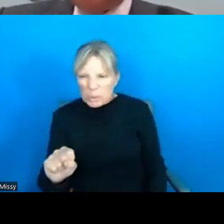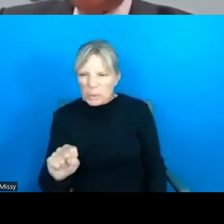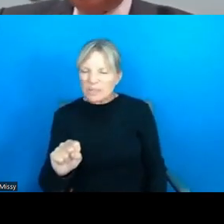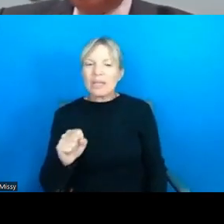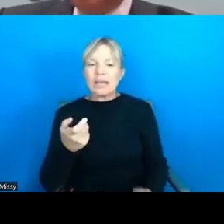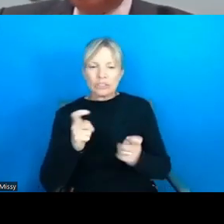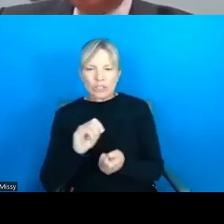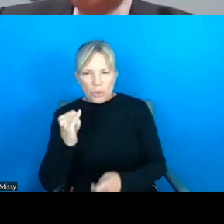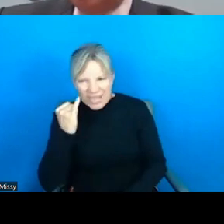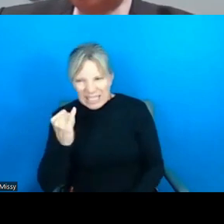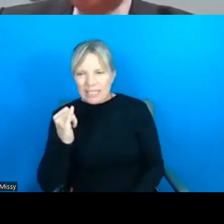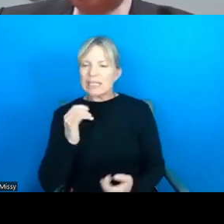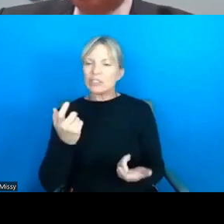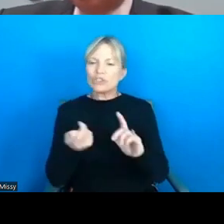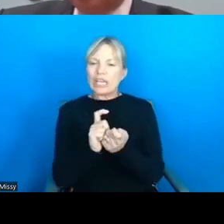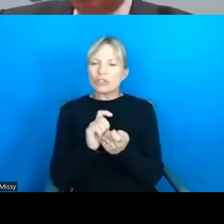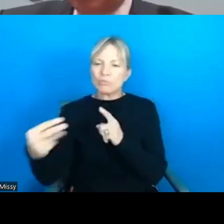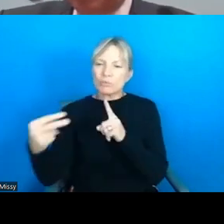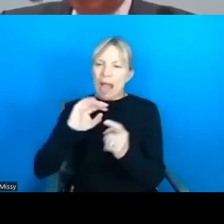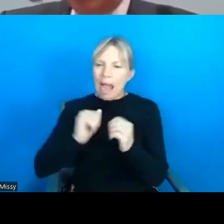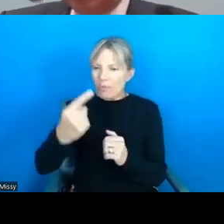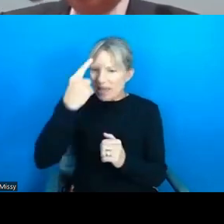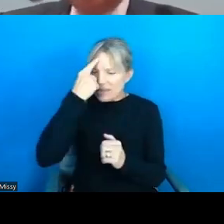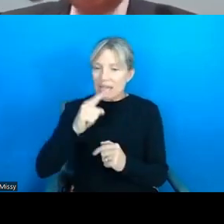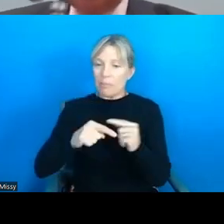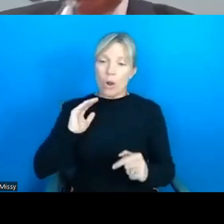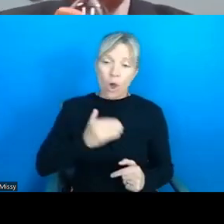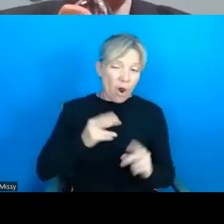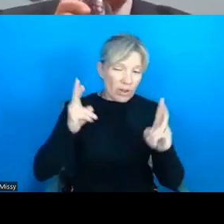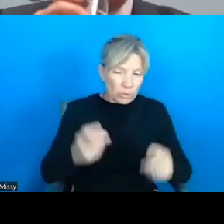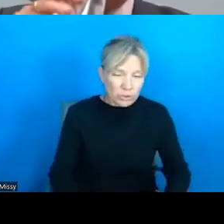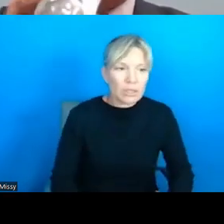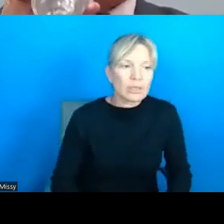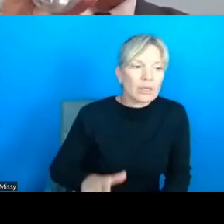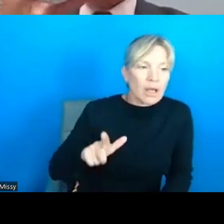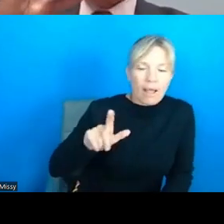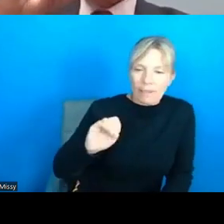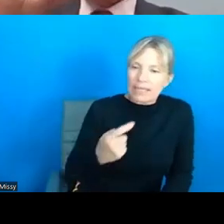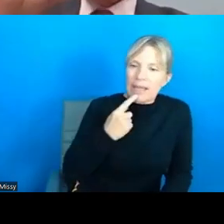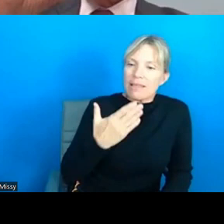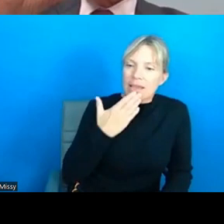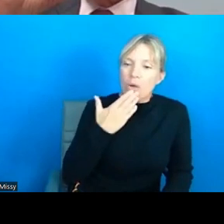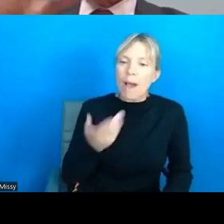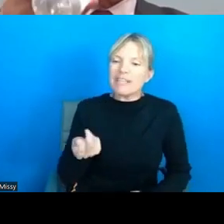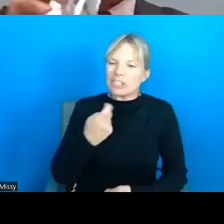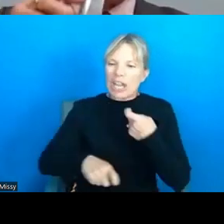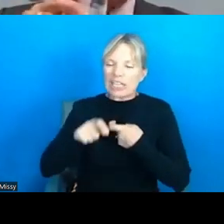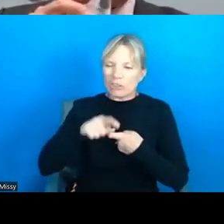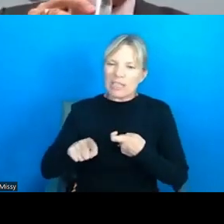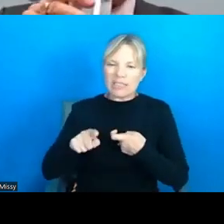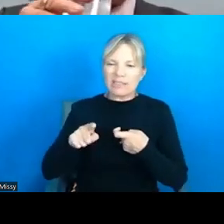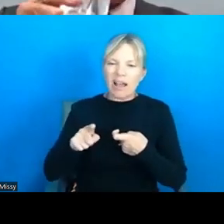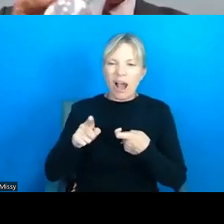ideas and their ways of thinking about our issues. Okay, thank you. I'm going to change up the format a little bit